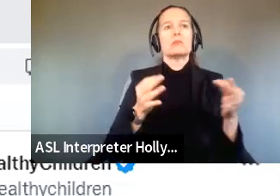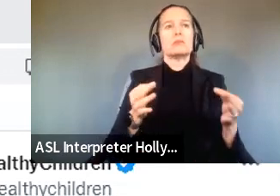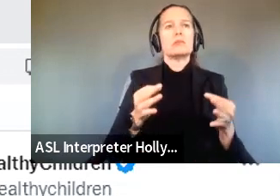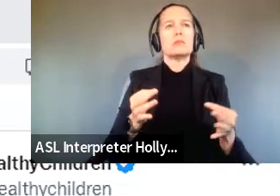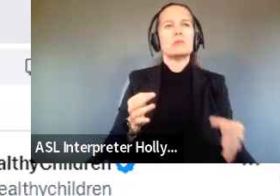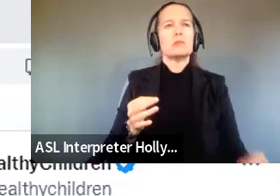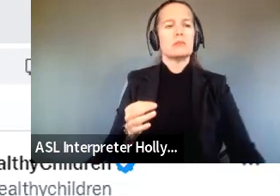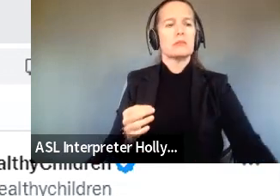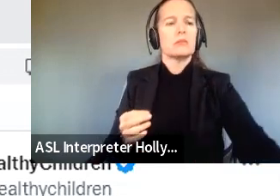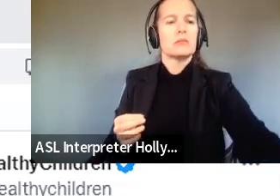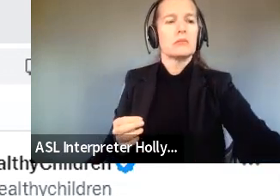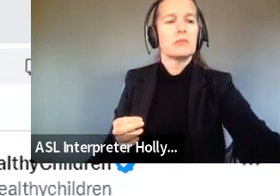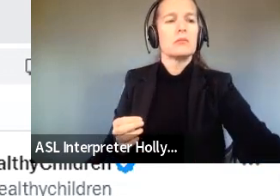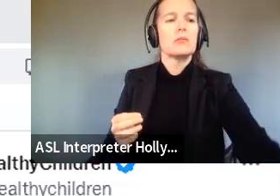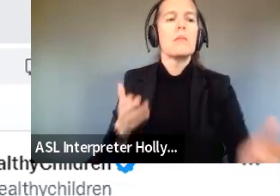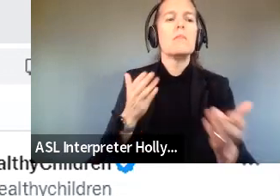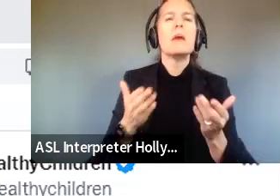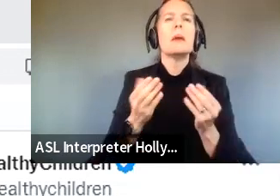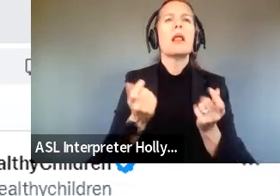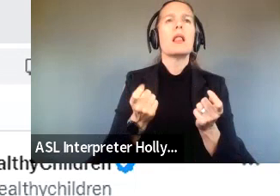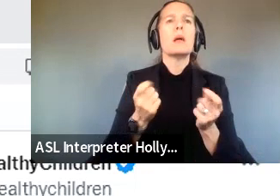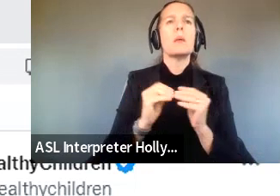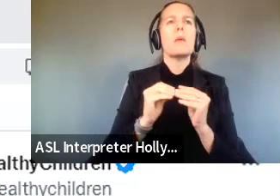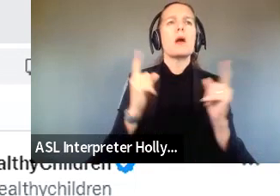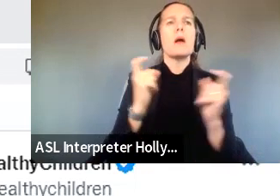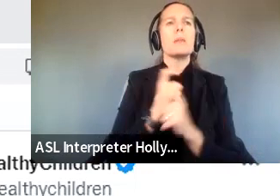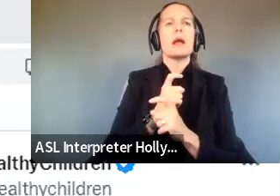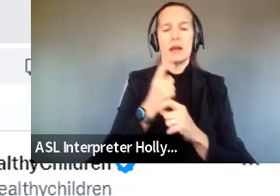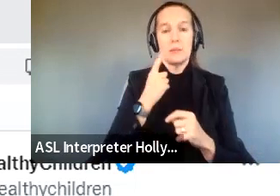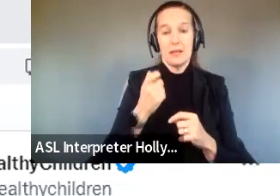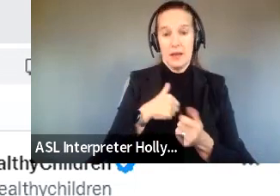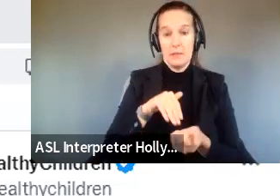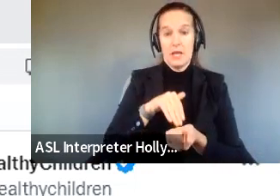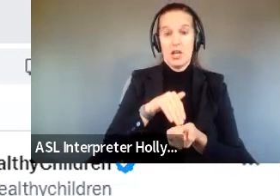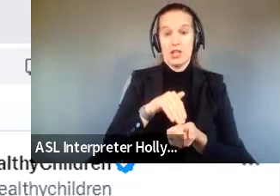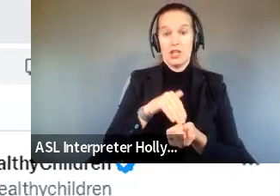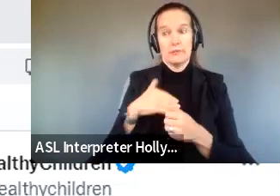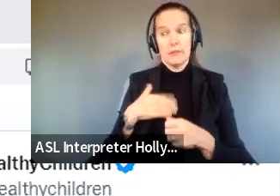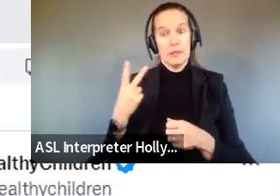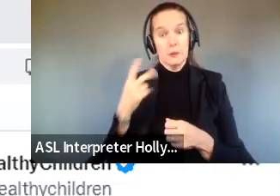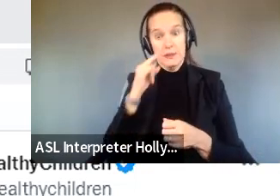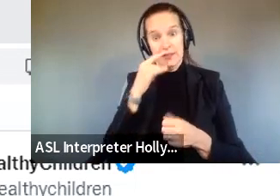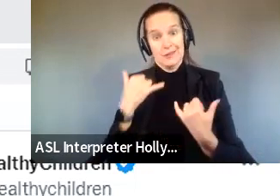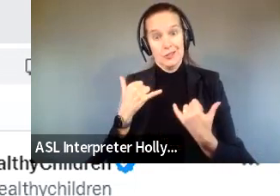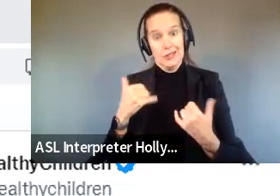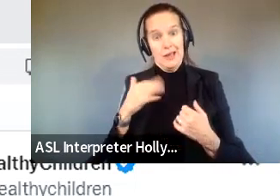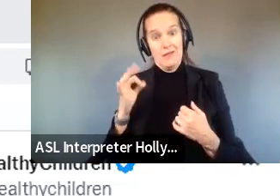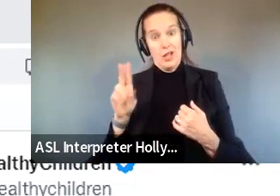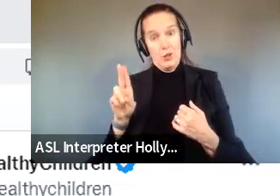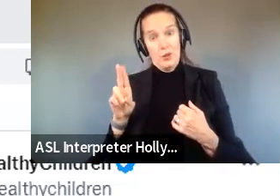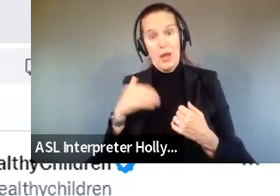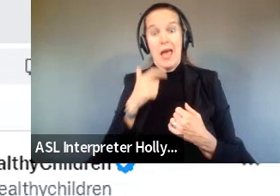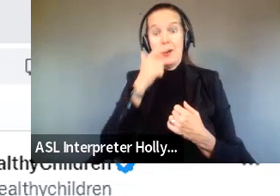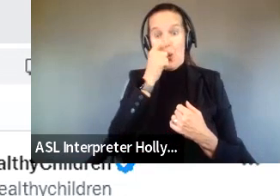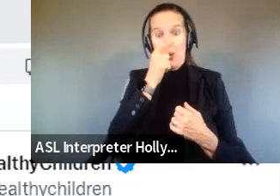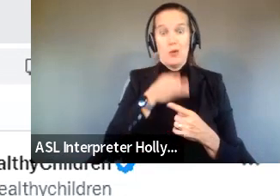might be a little bit more complicated than this. As a doctor of 2 children that currently have influenza and had a cold just before that, it